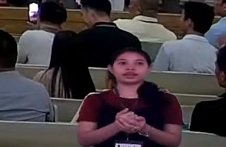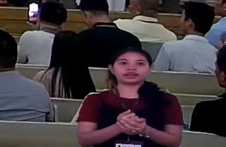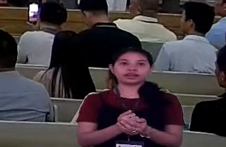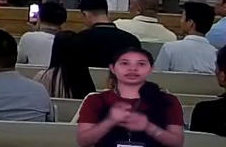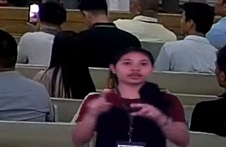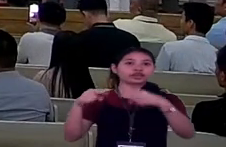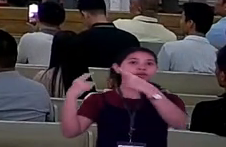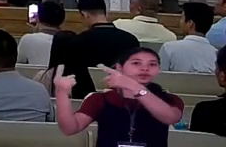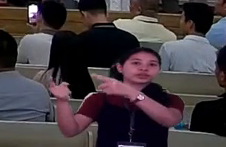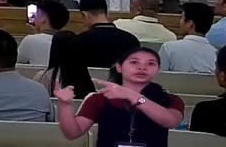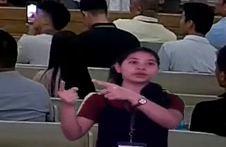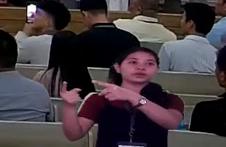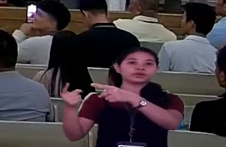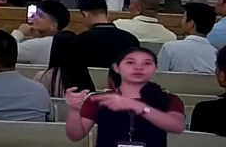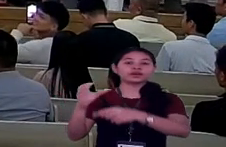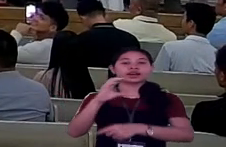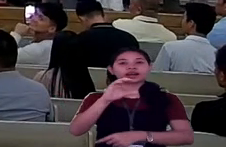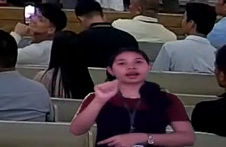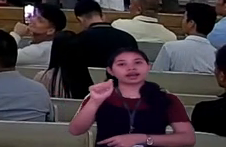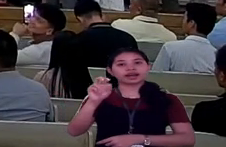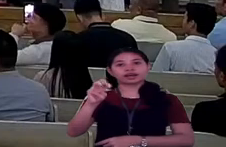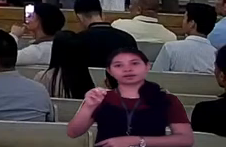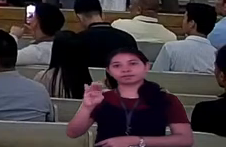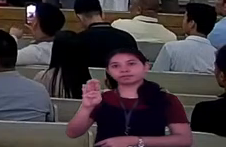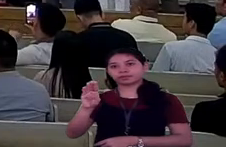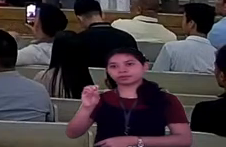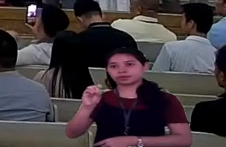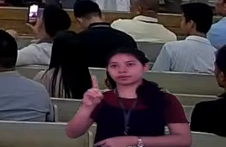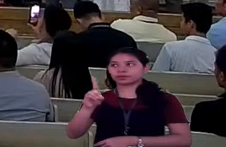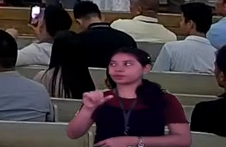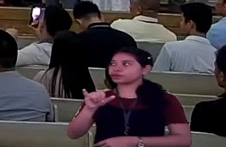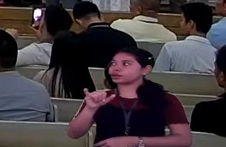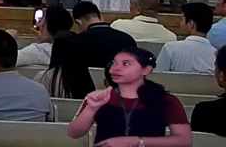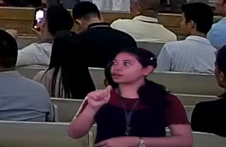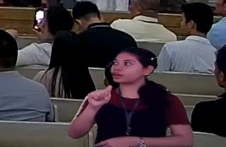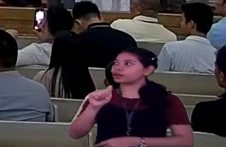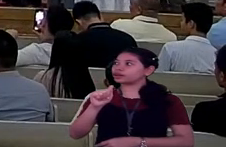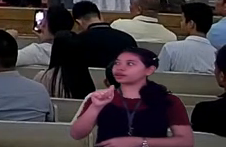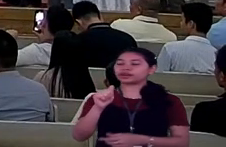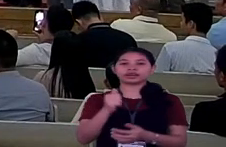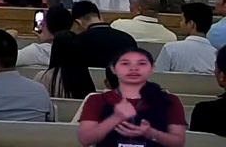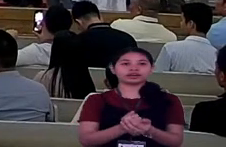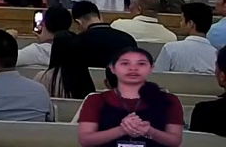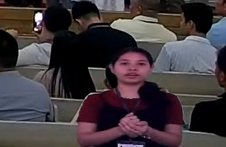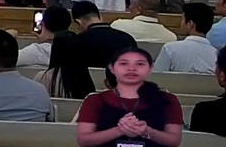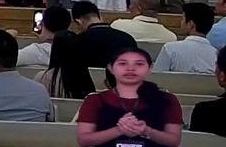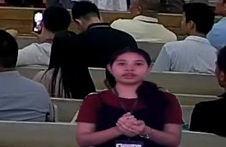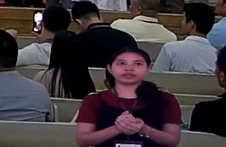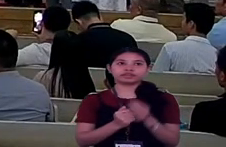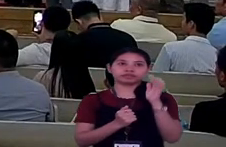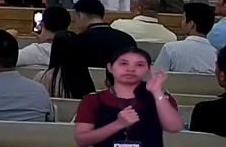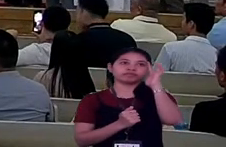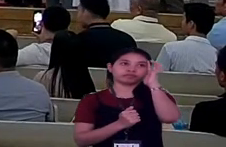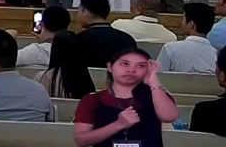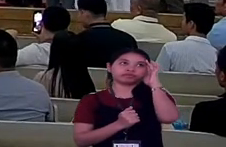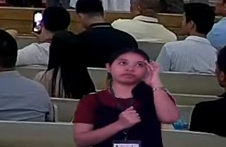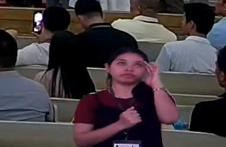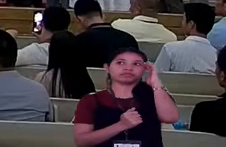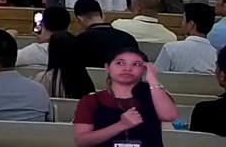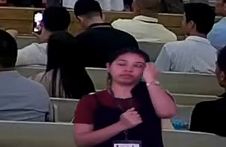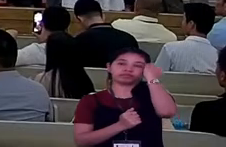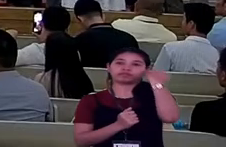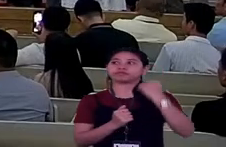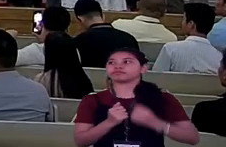2024. And I'm going to the Kingdom of Cambodia. My sending pastor and church is Bethany Baptist Church, Makati, under Pastor Jerry Nable.